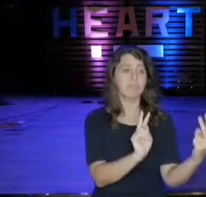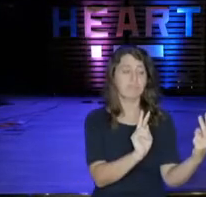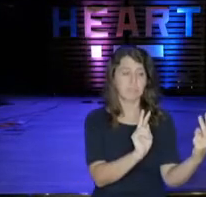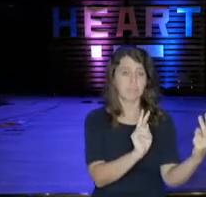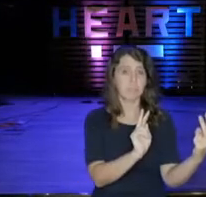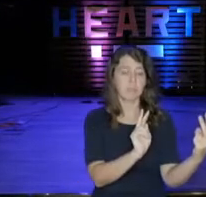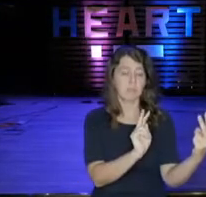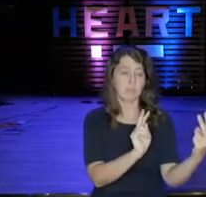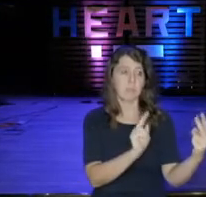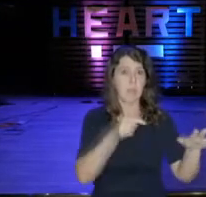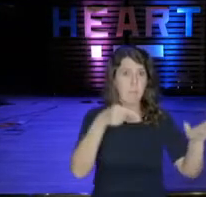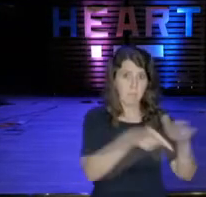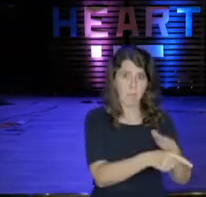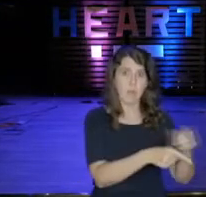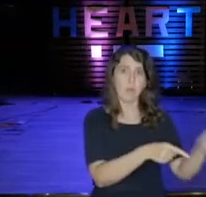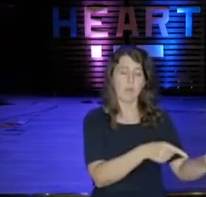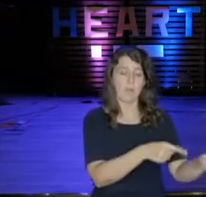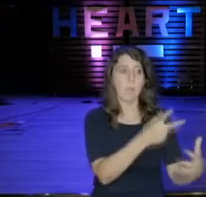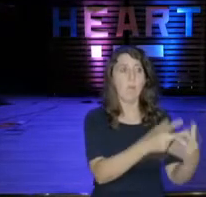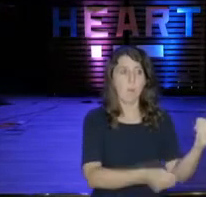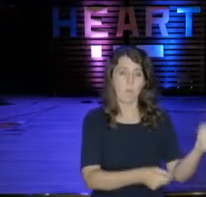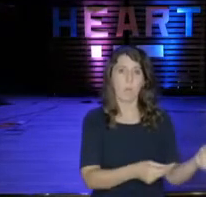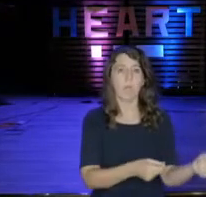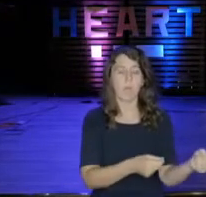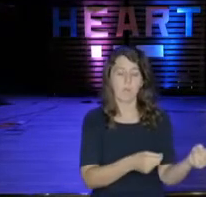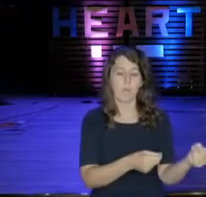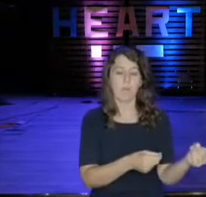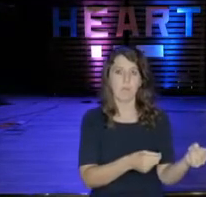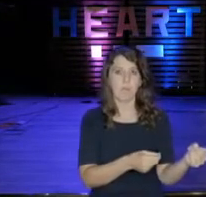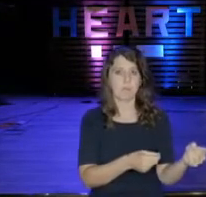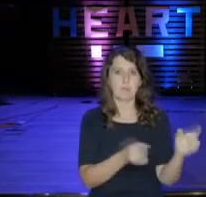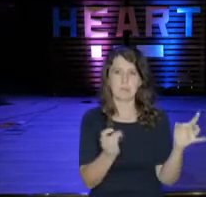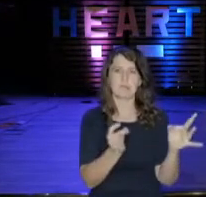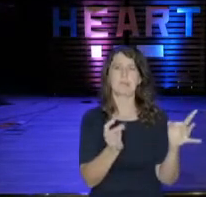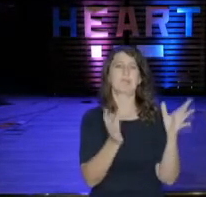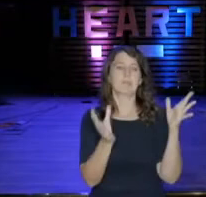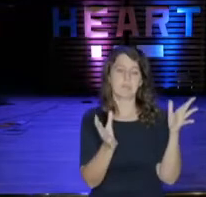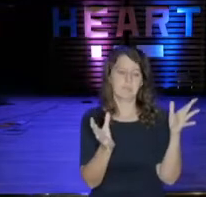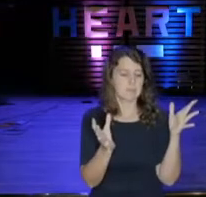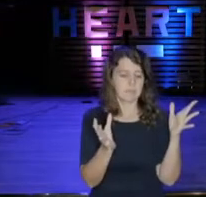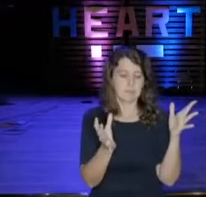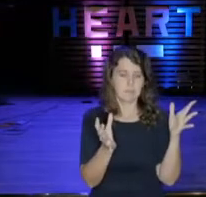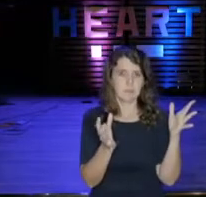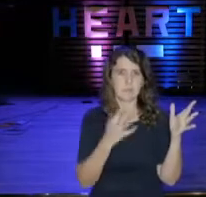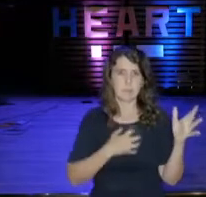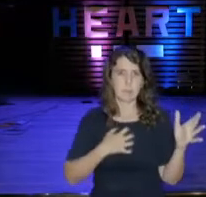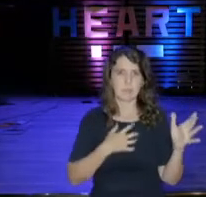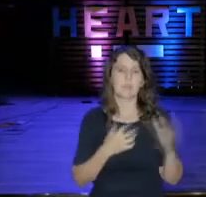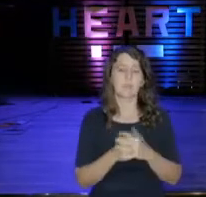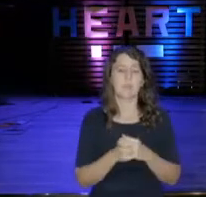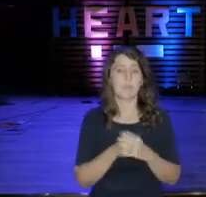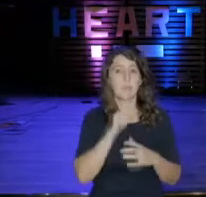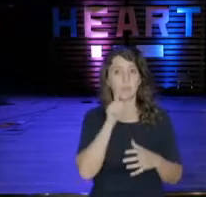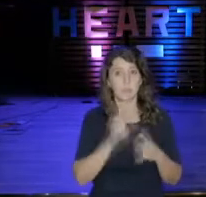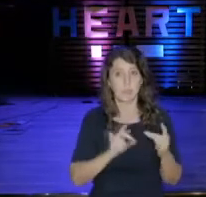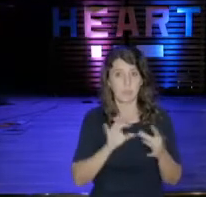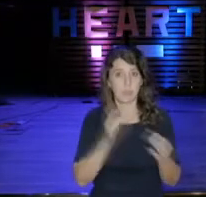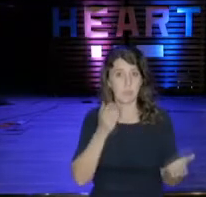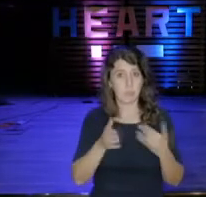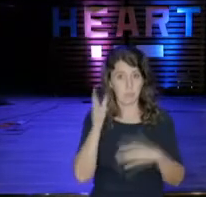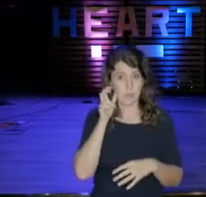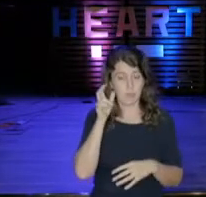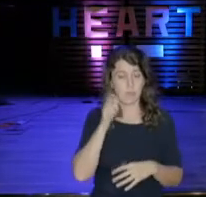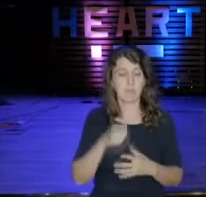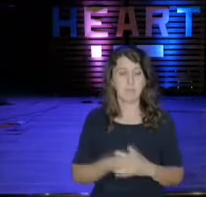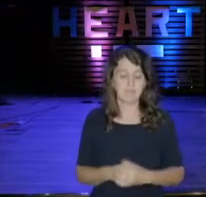home, and they murdered them both gruesomely. It's a true story. You probably maybe have heard of